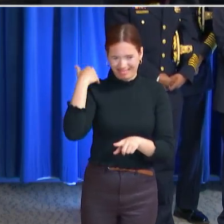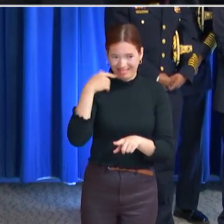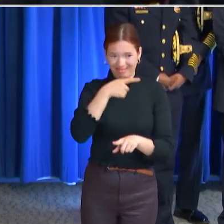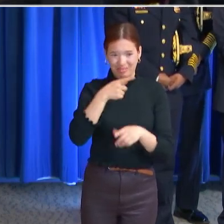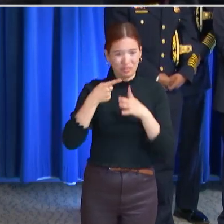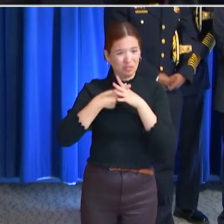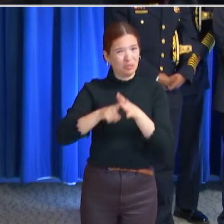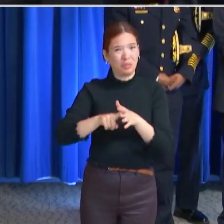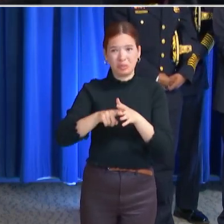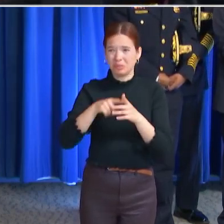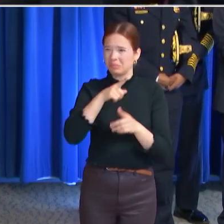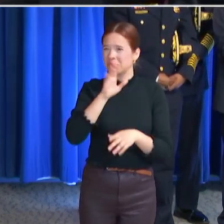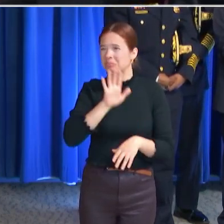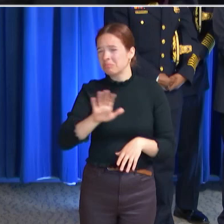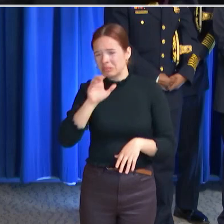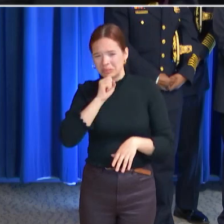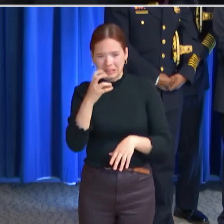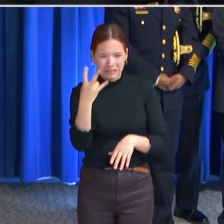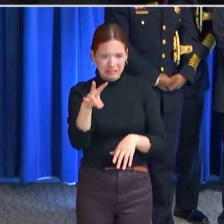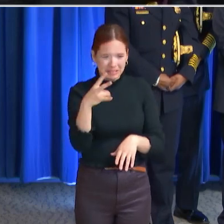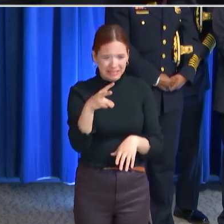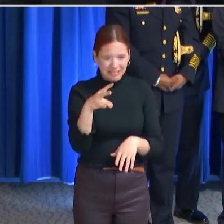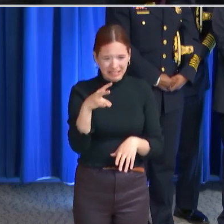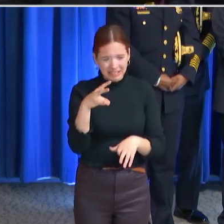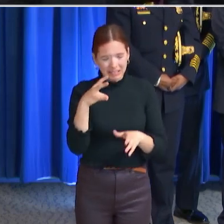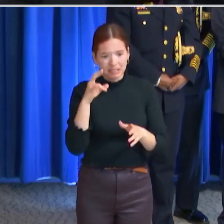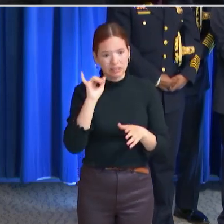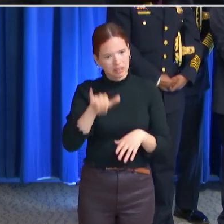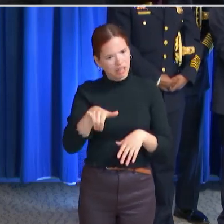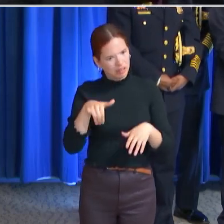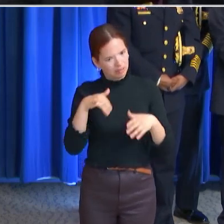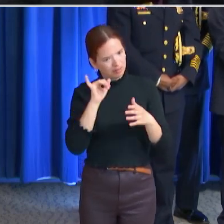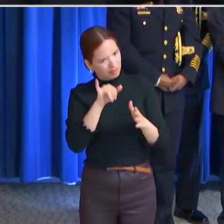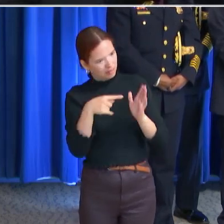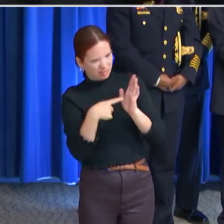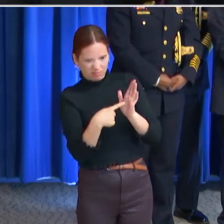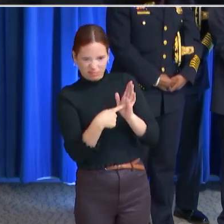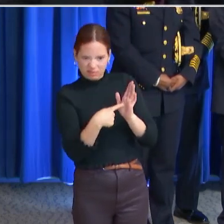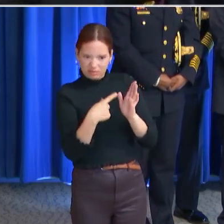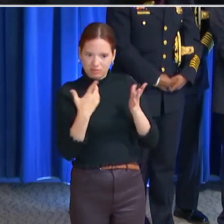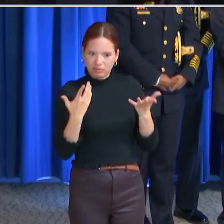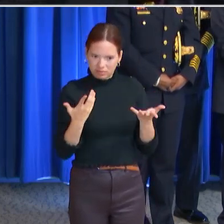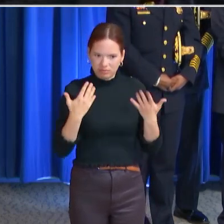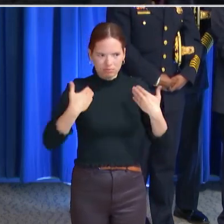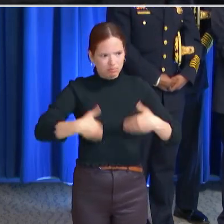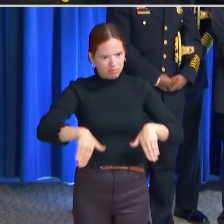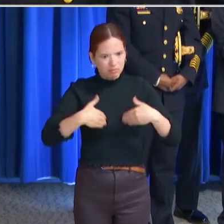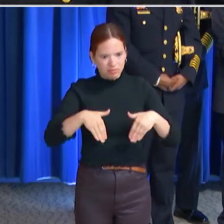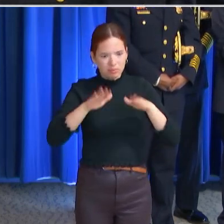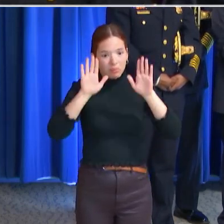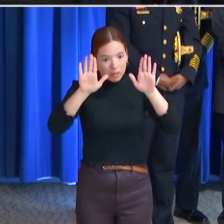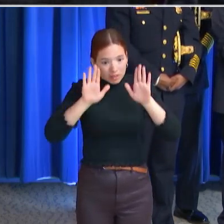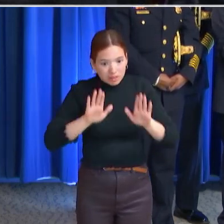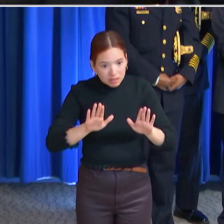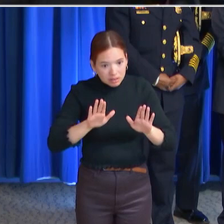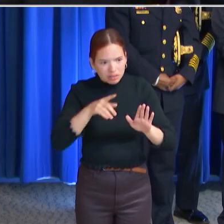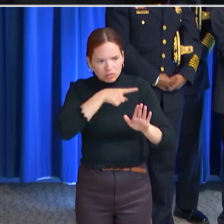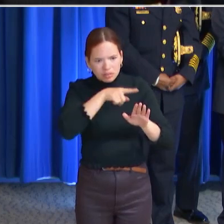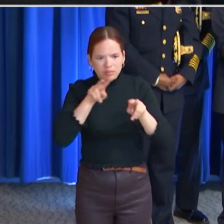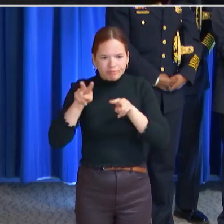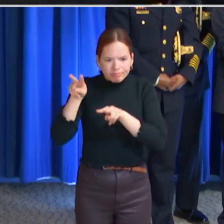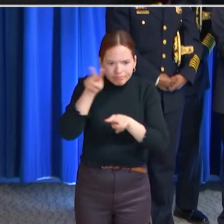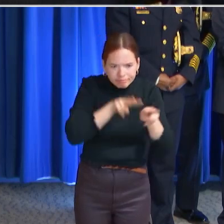old. He is an example of excellence in policing, as well